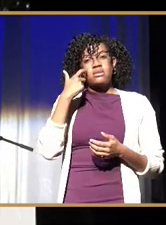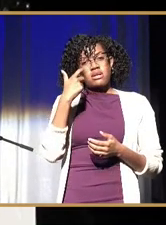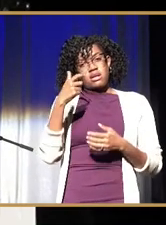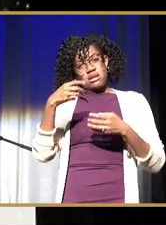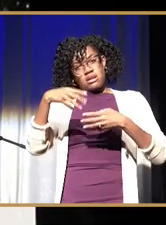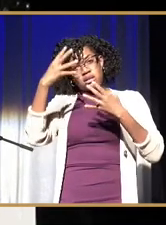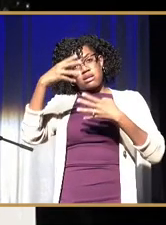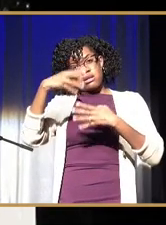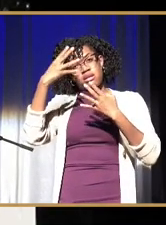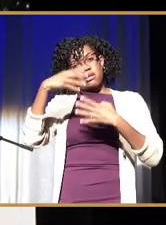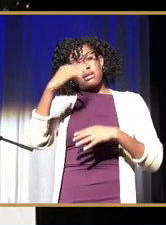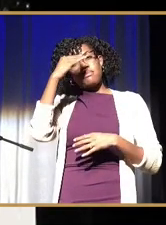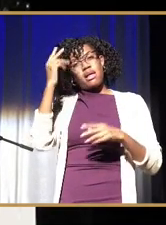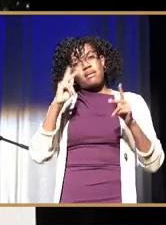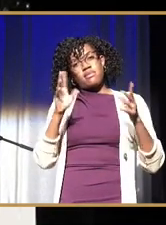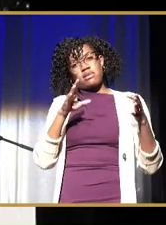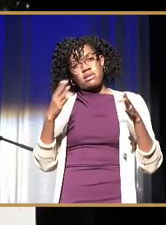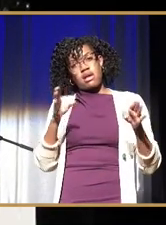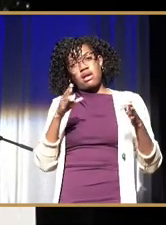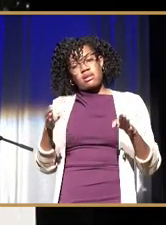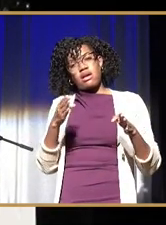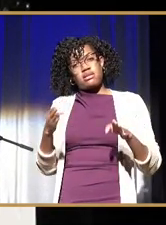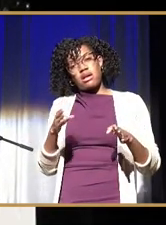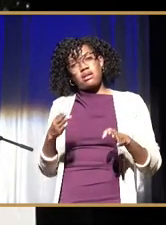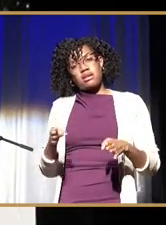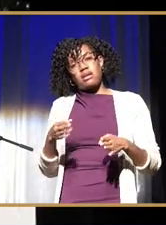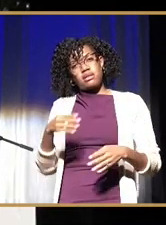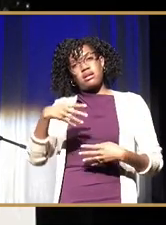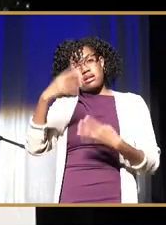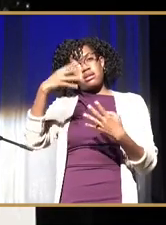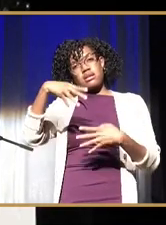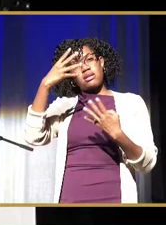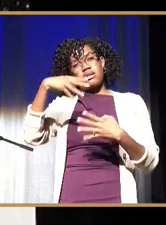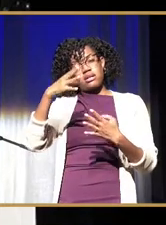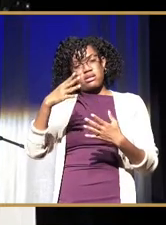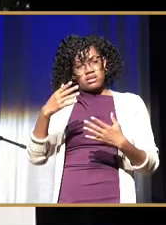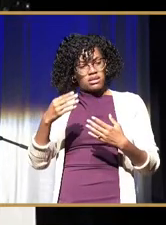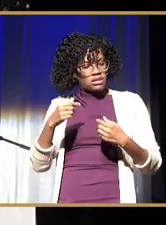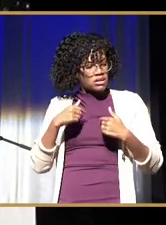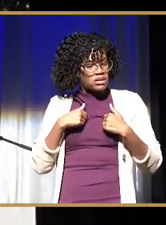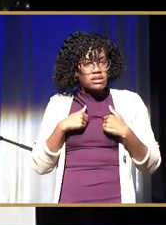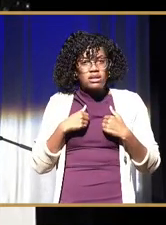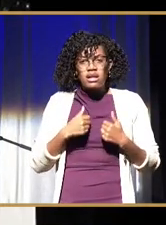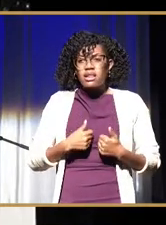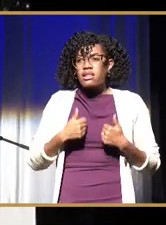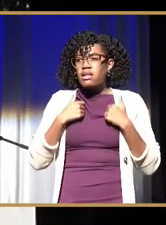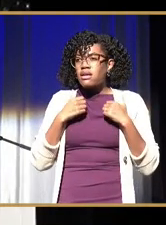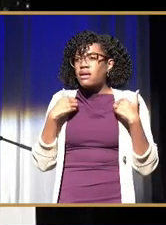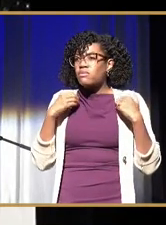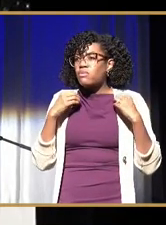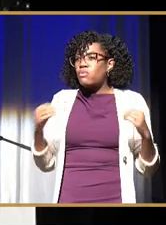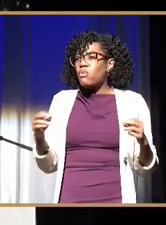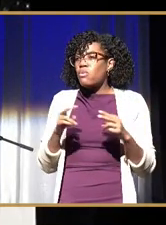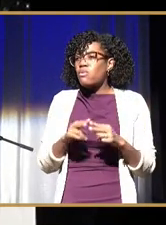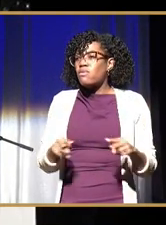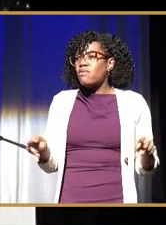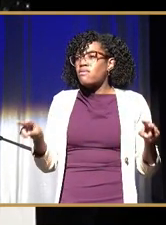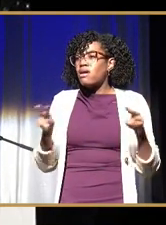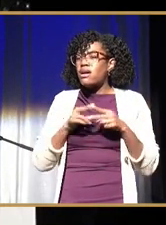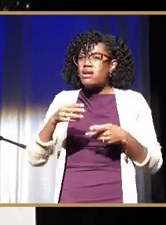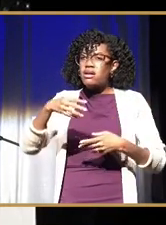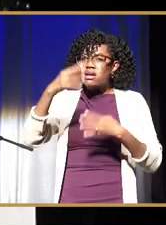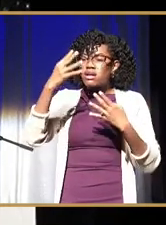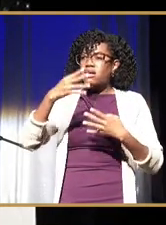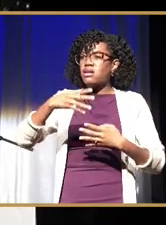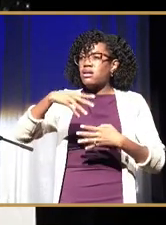and over and over again, telling you your life doesn't have value. And then it regurgitates the same